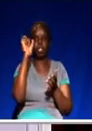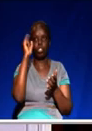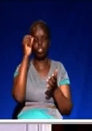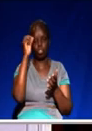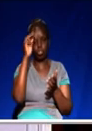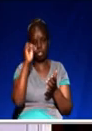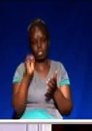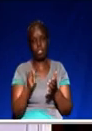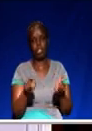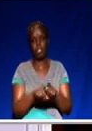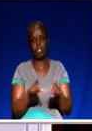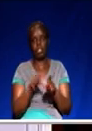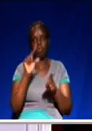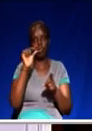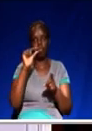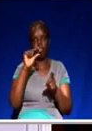and the logarithm